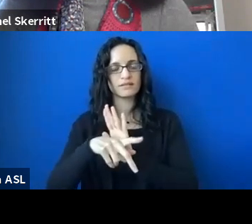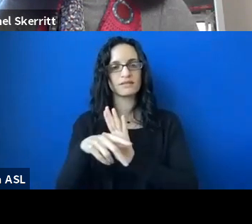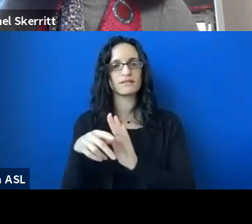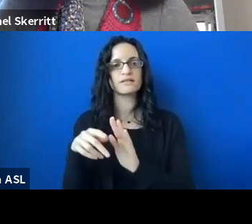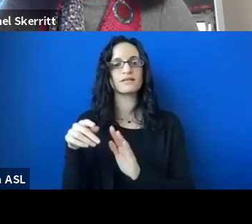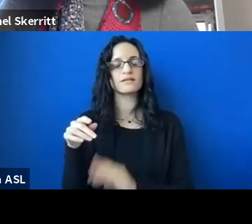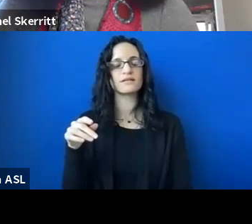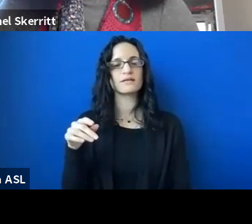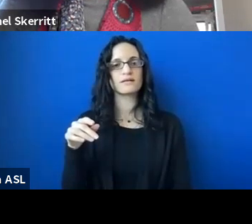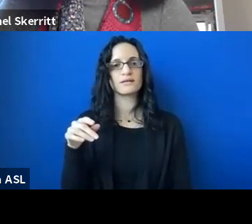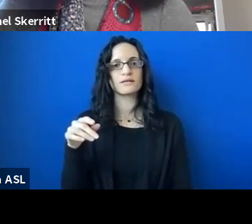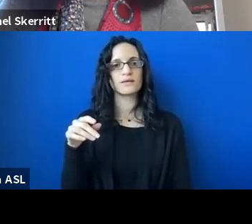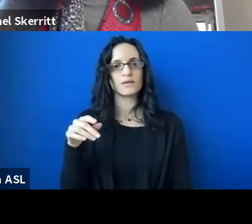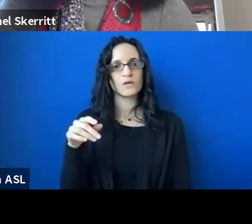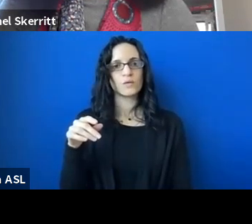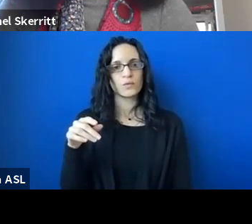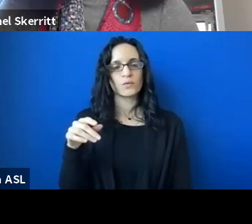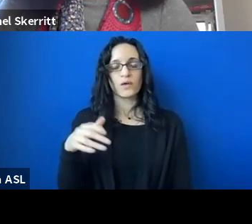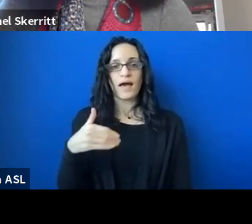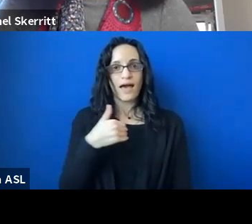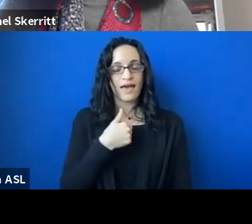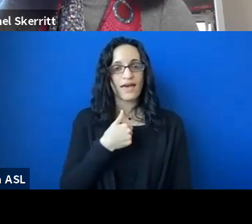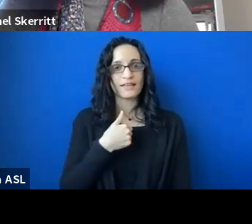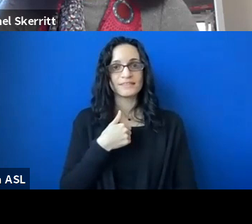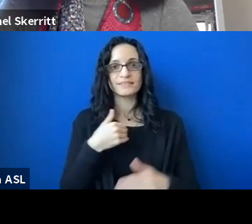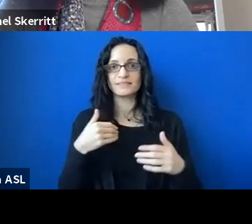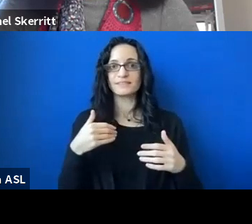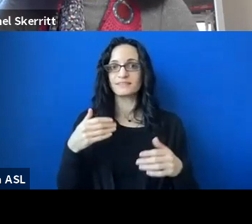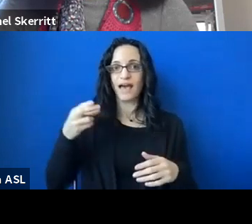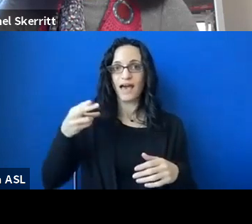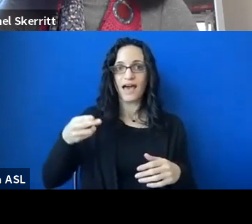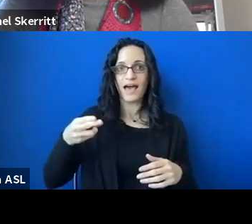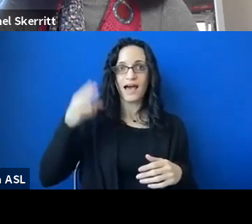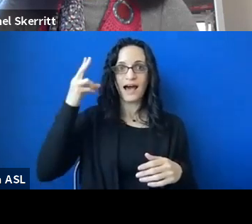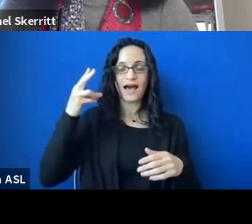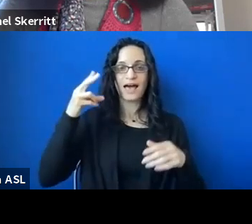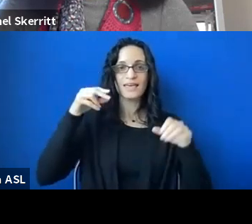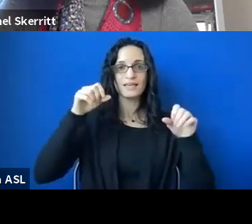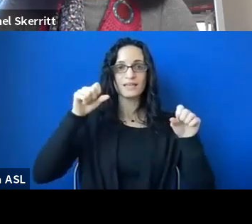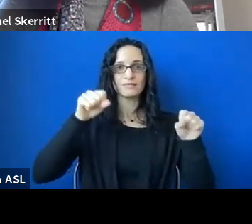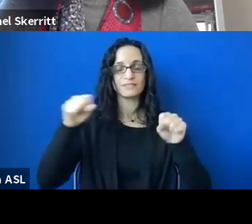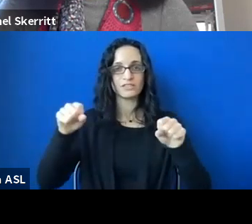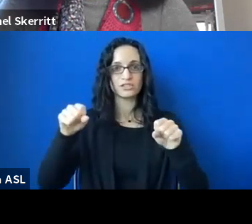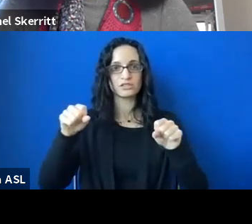has very high potential to be an incredibly divisive